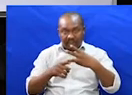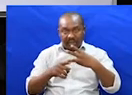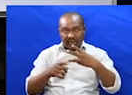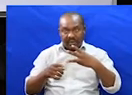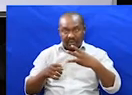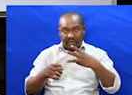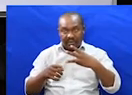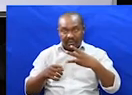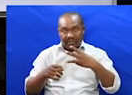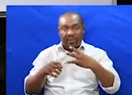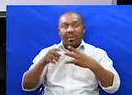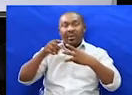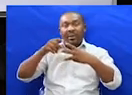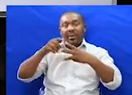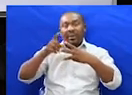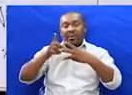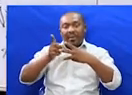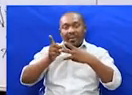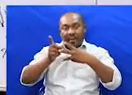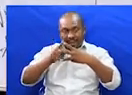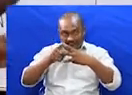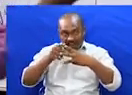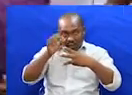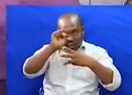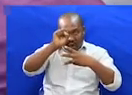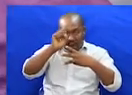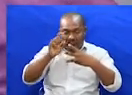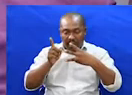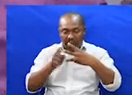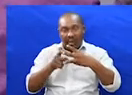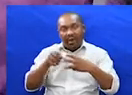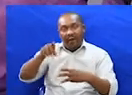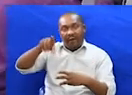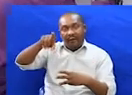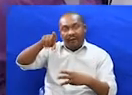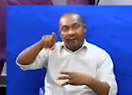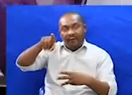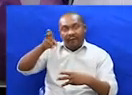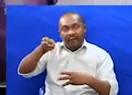of phosphoric acid. So, phosphoric acid.